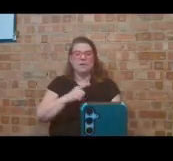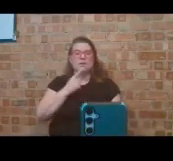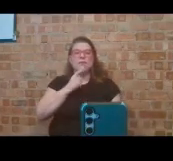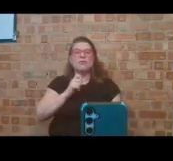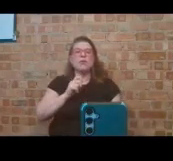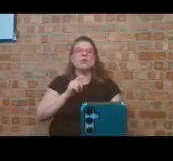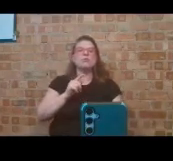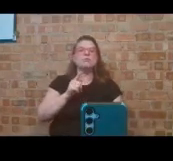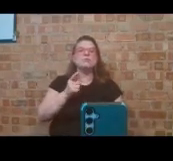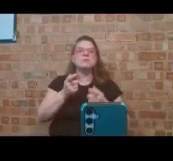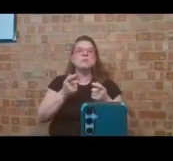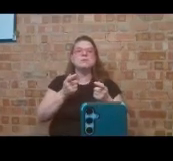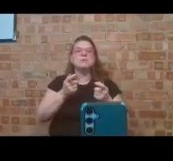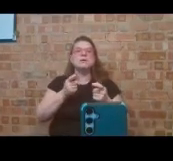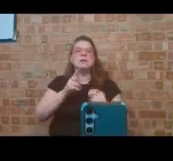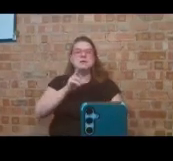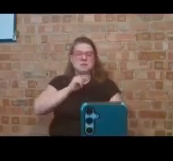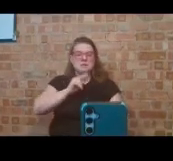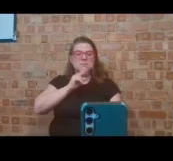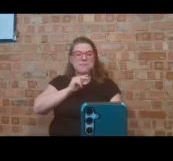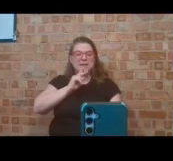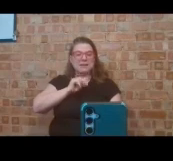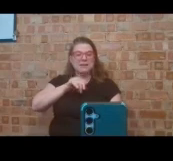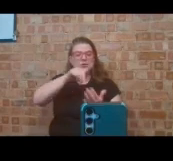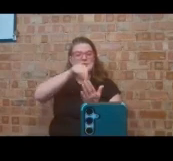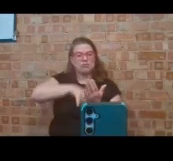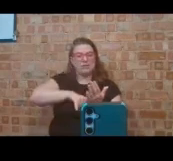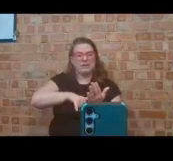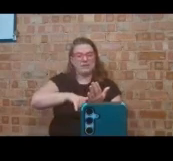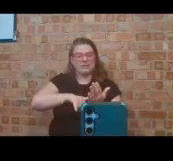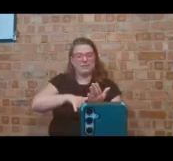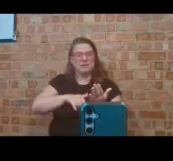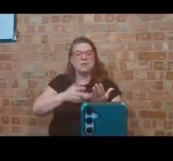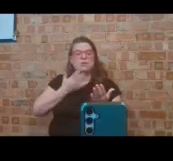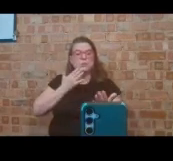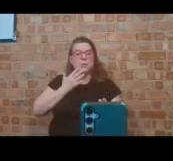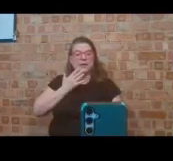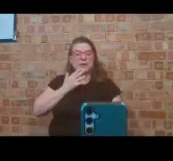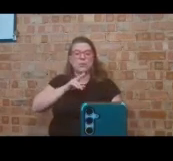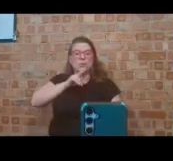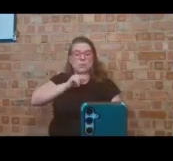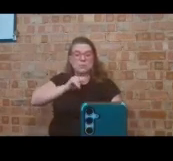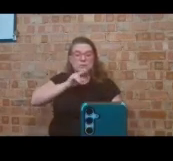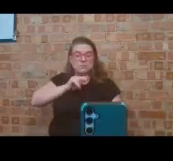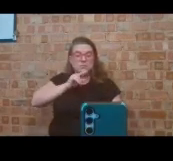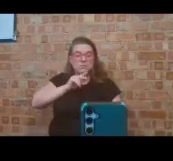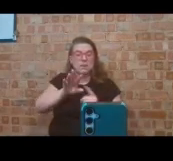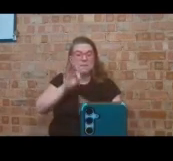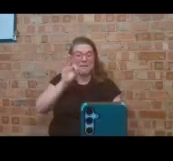screen and the speak selection. So with the speak screen option,